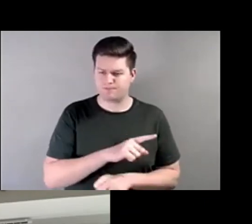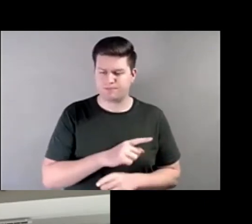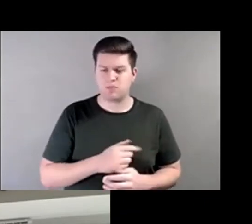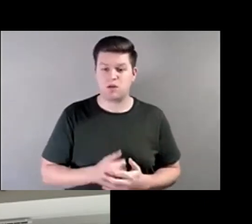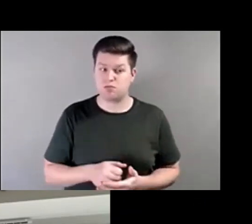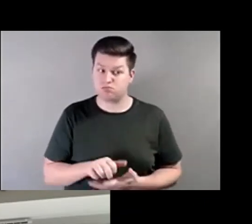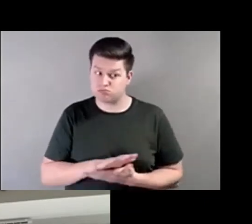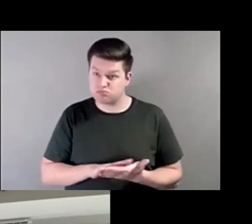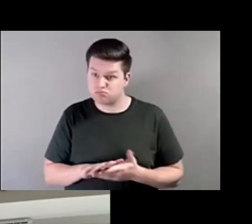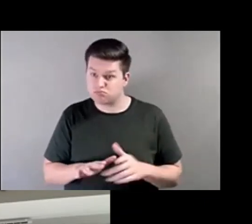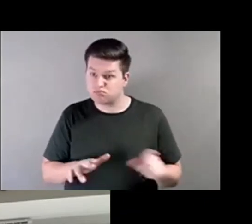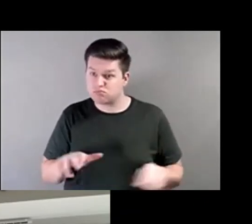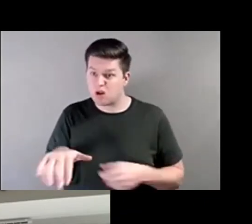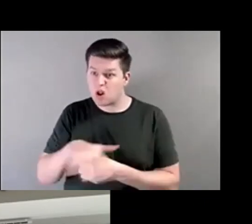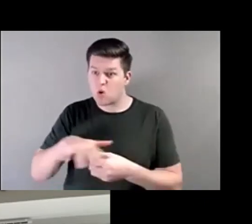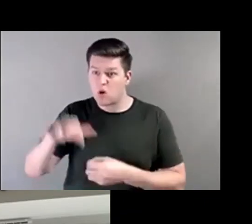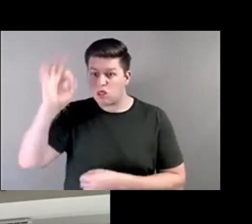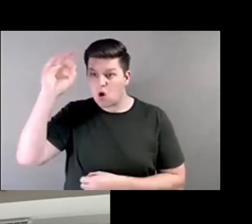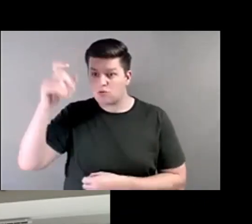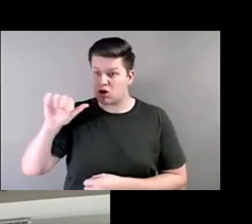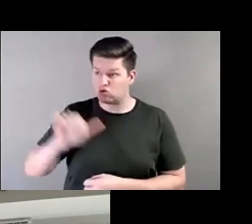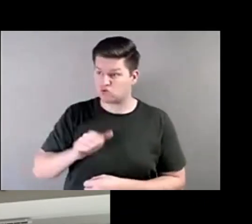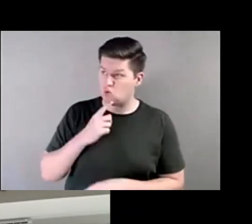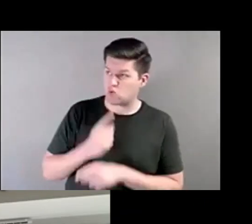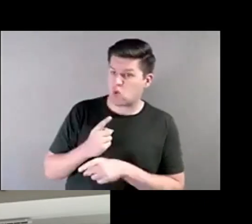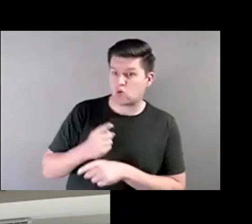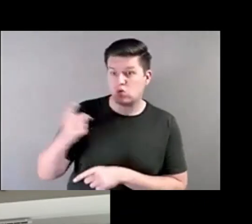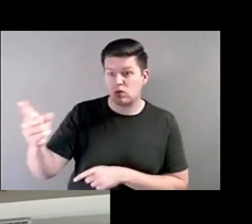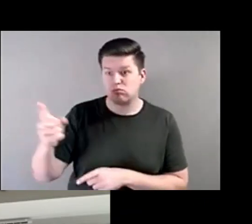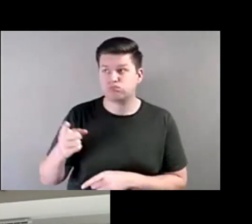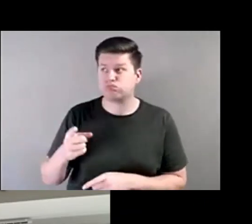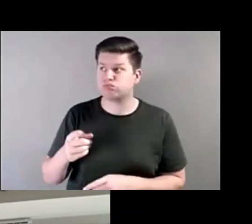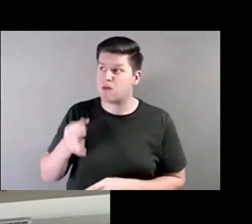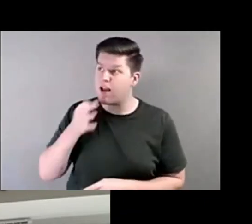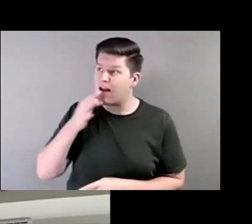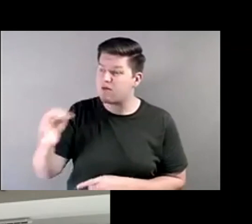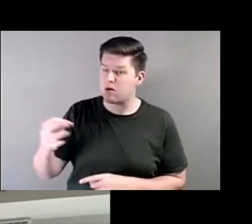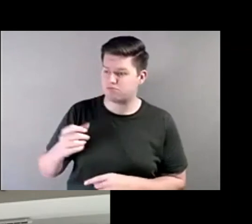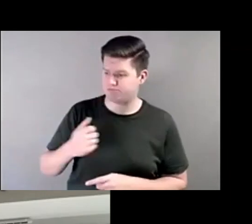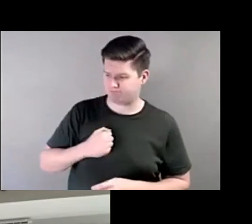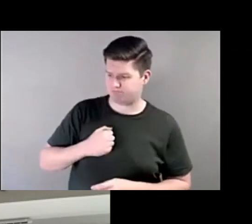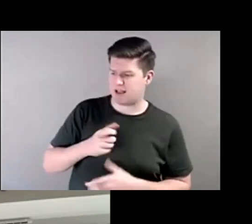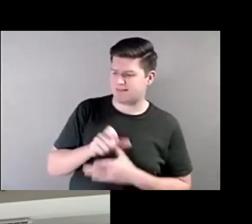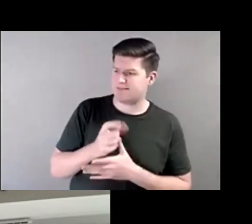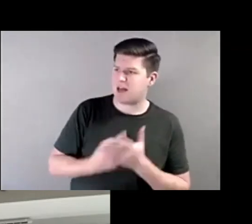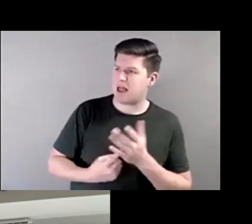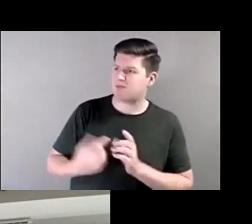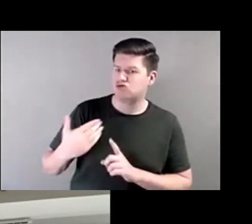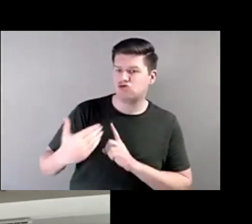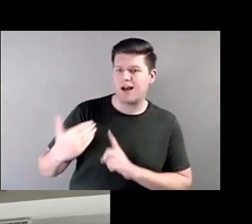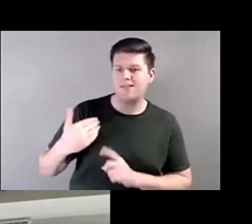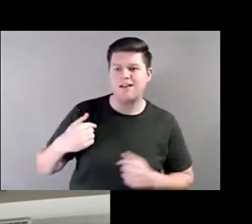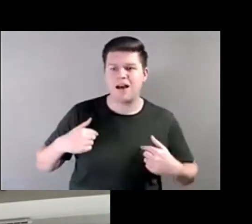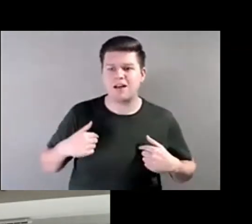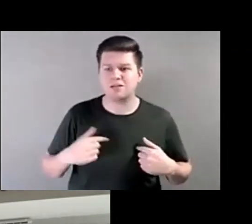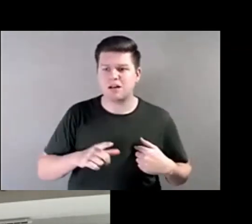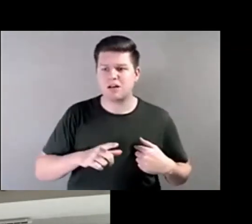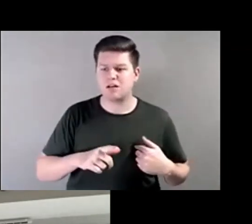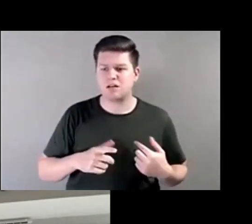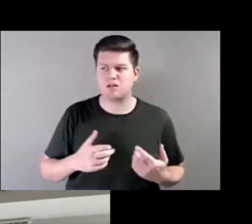my disability recognised because I just have the card because I'm